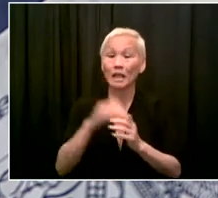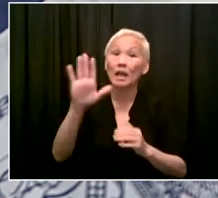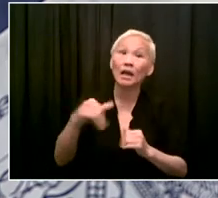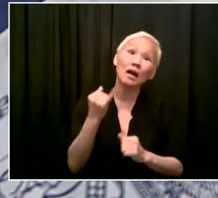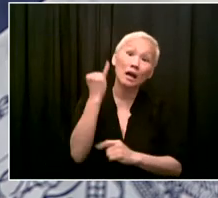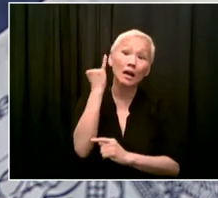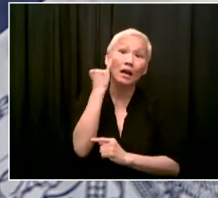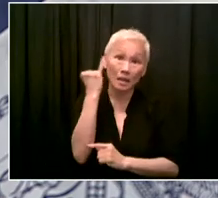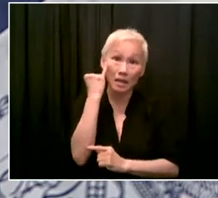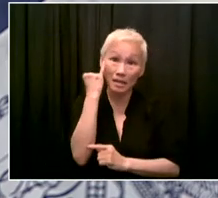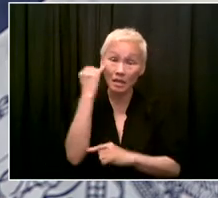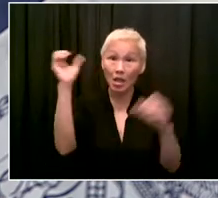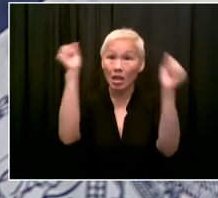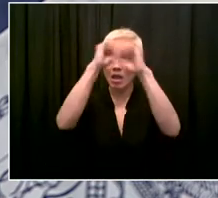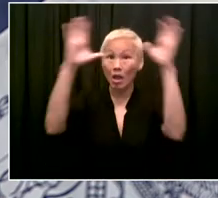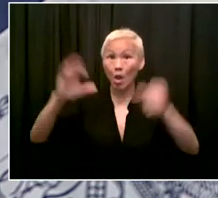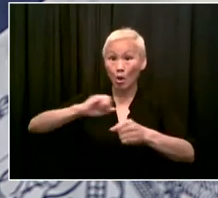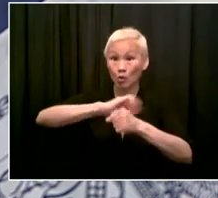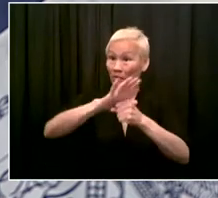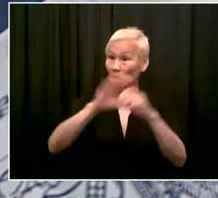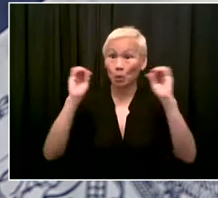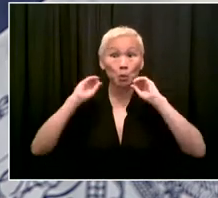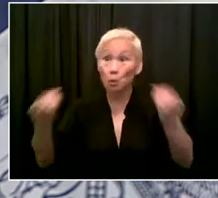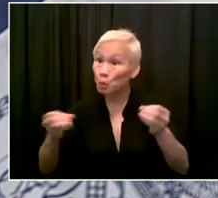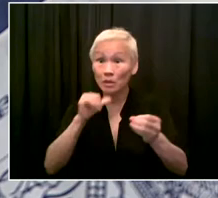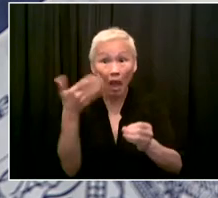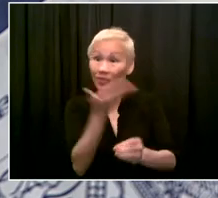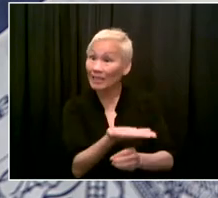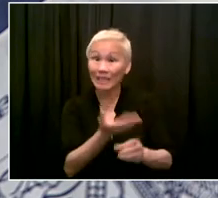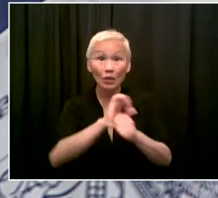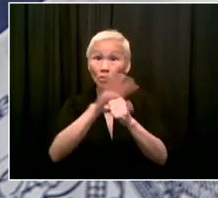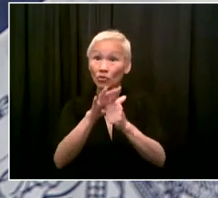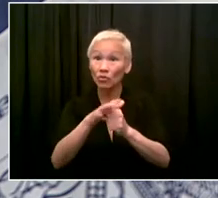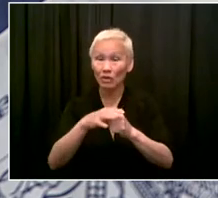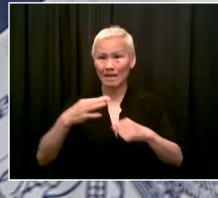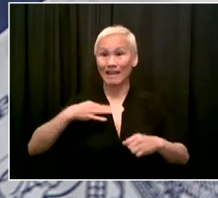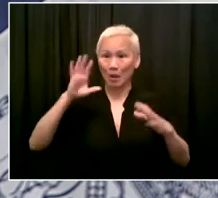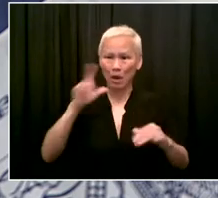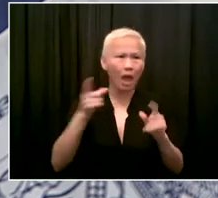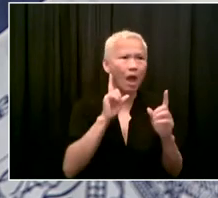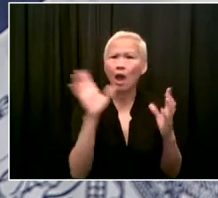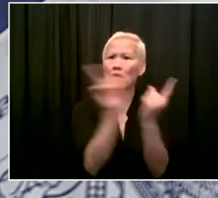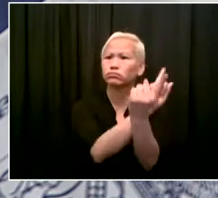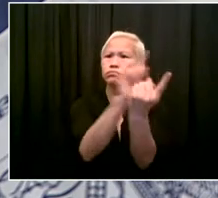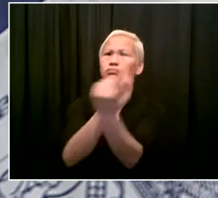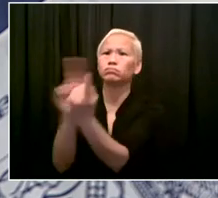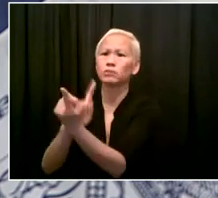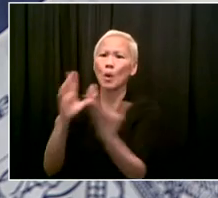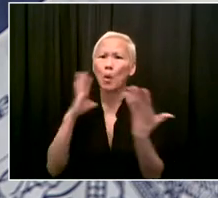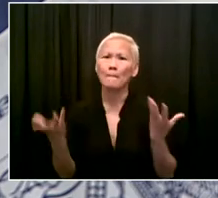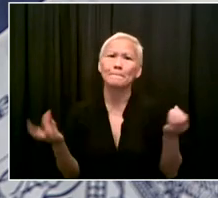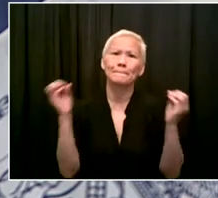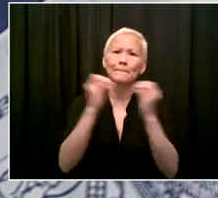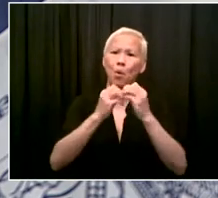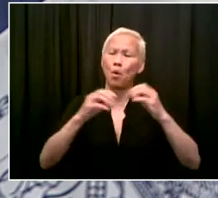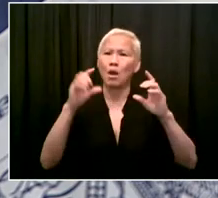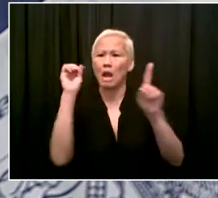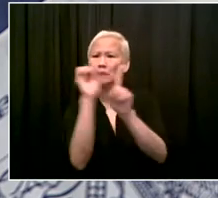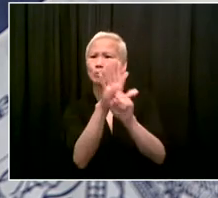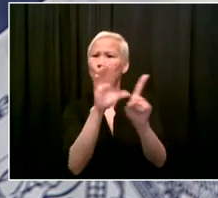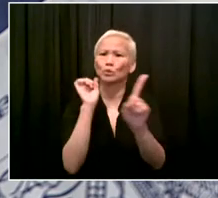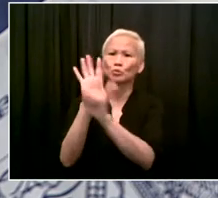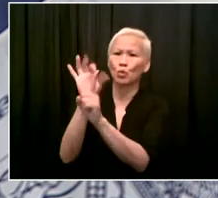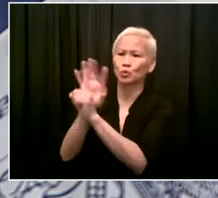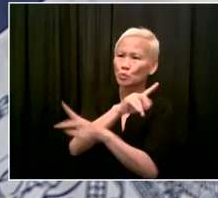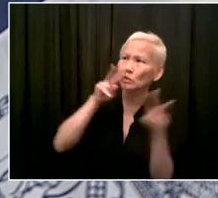ranked choice voting, June primary, these candidates, I think you would have seen a higher turnout. But really, the solutions to me, we